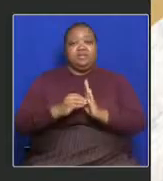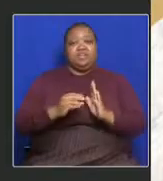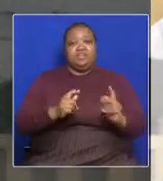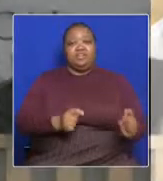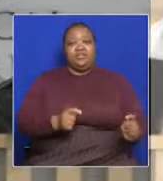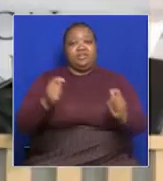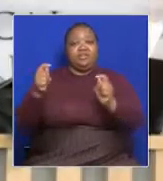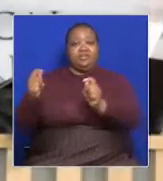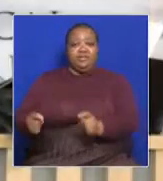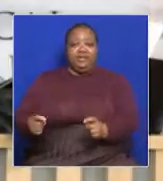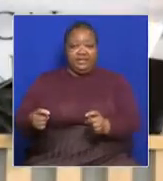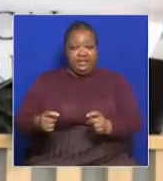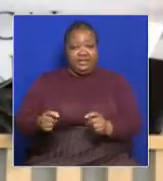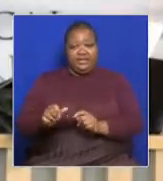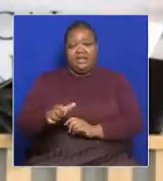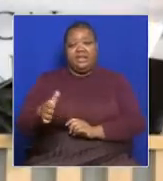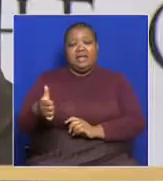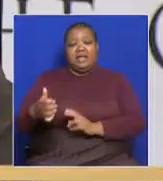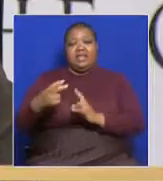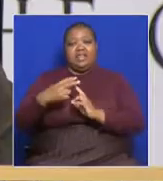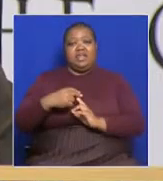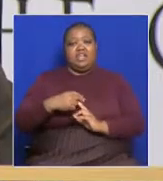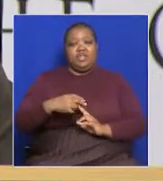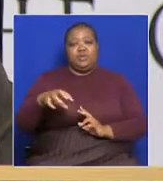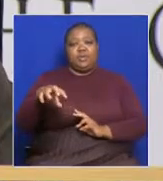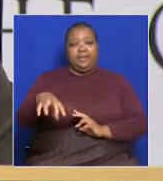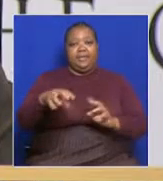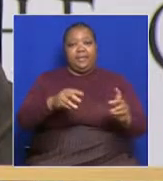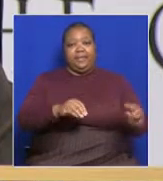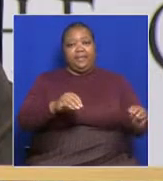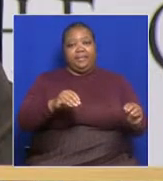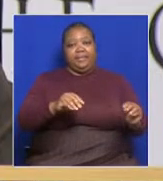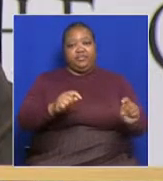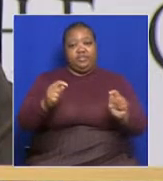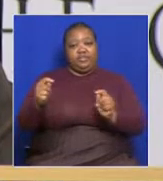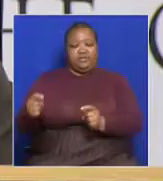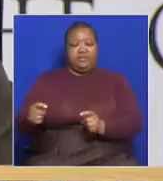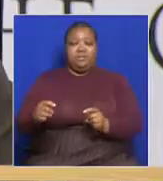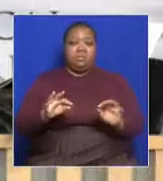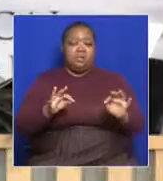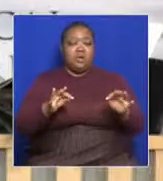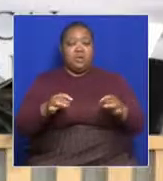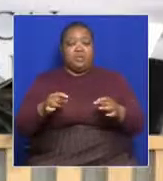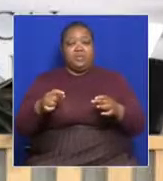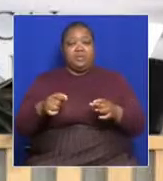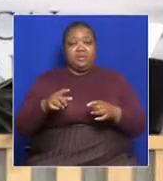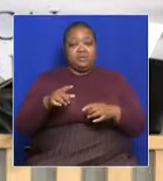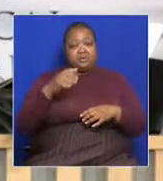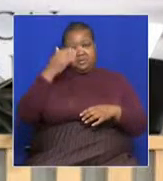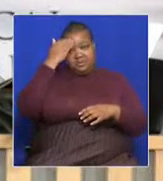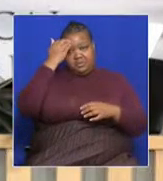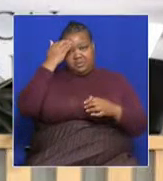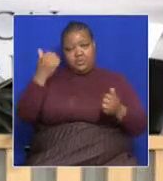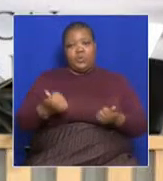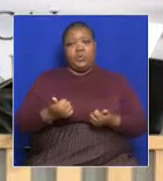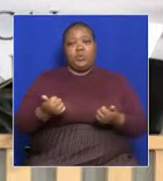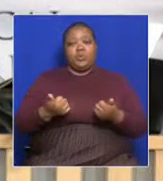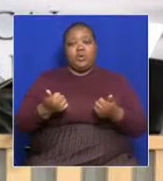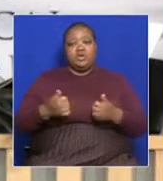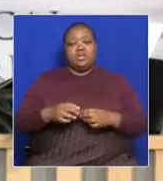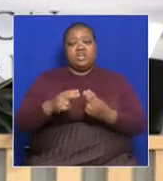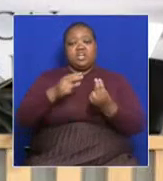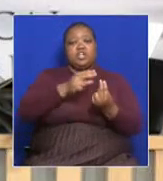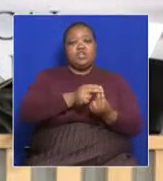to another unit. That's correct, Commissioner. And in this instance, you already knew what the unit was, so you should have